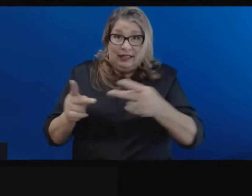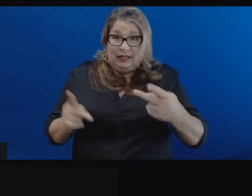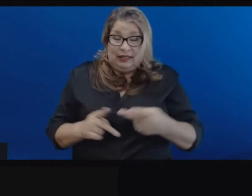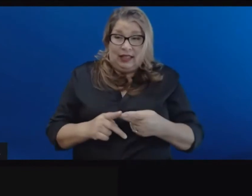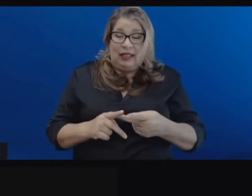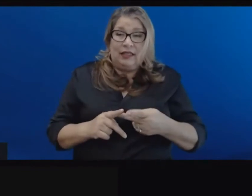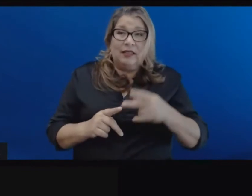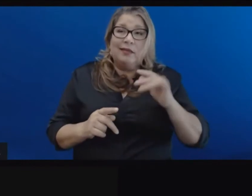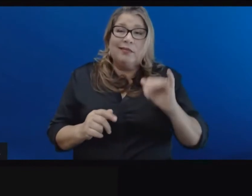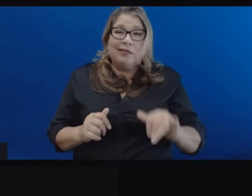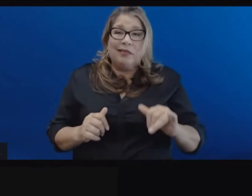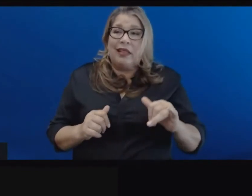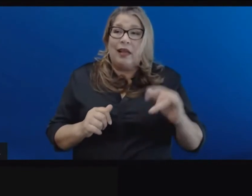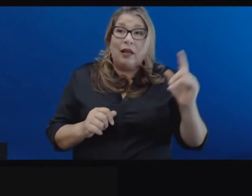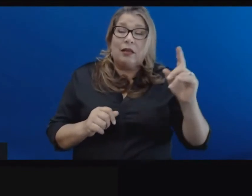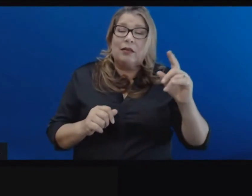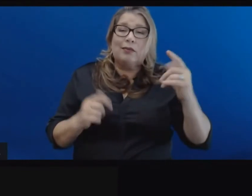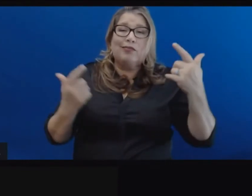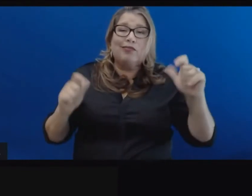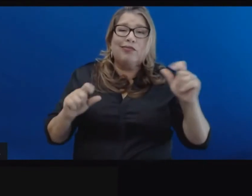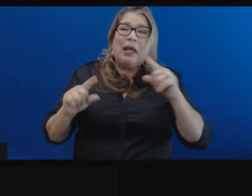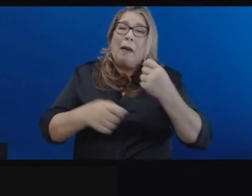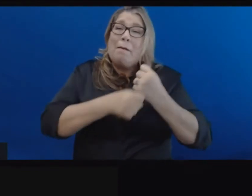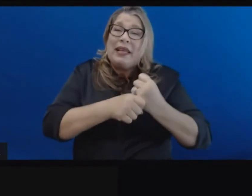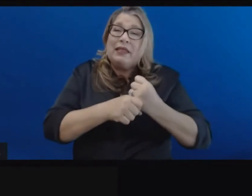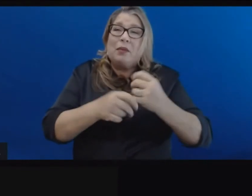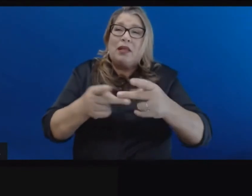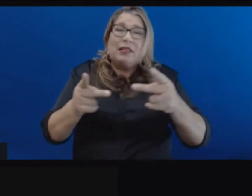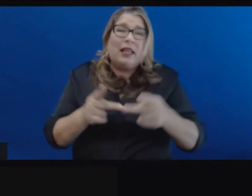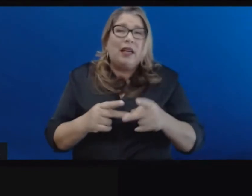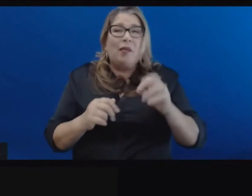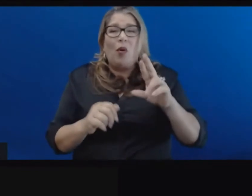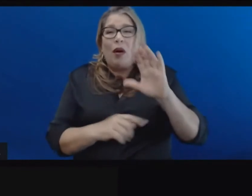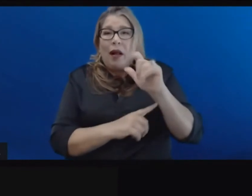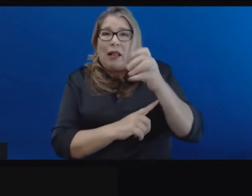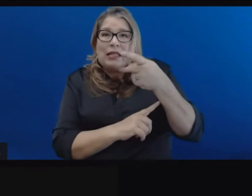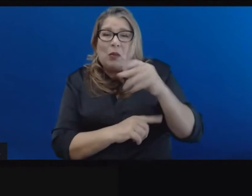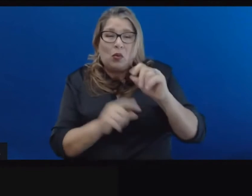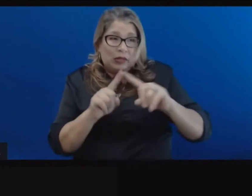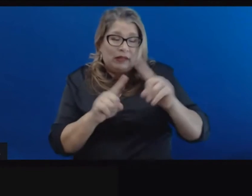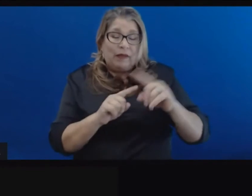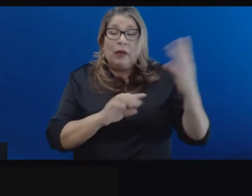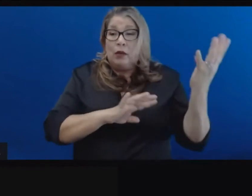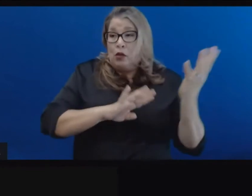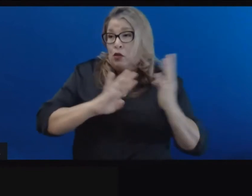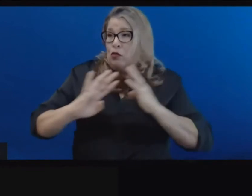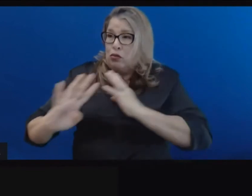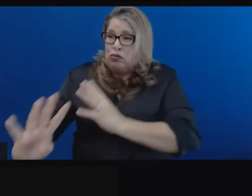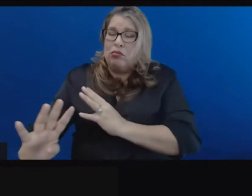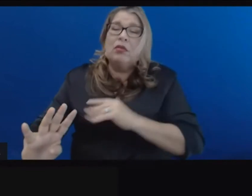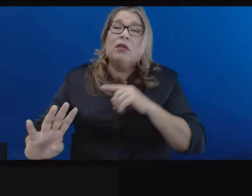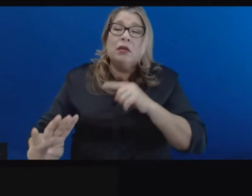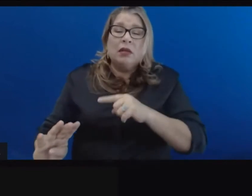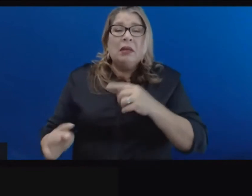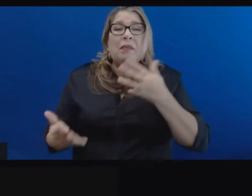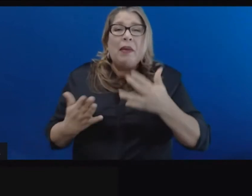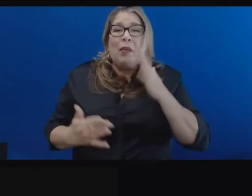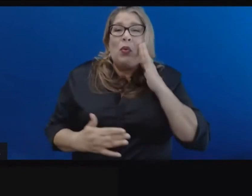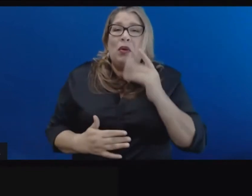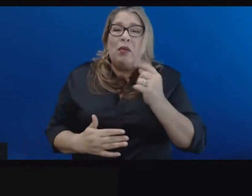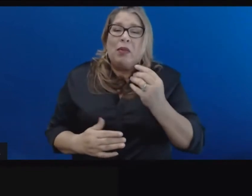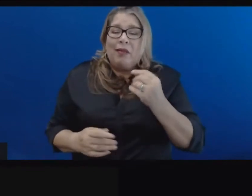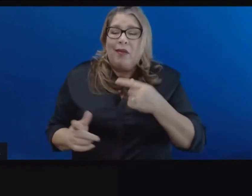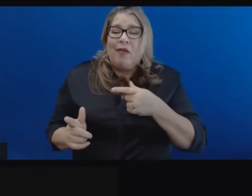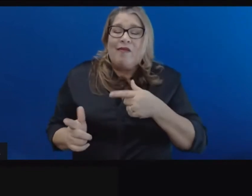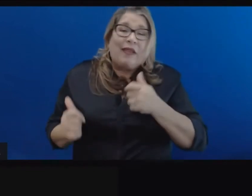us consolidate where people are getting vaccinated, allow people to have a little bit more familiar knowledge of where they might get